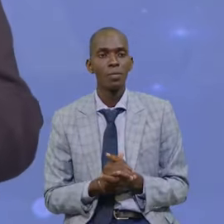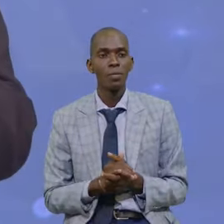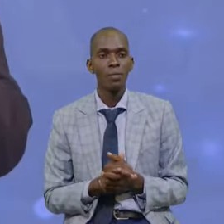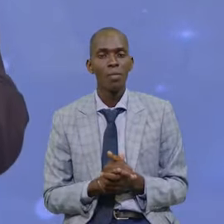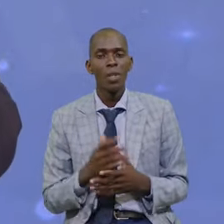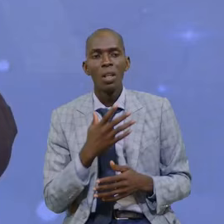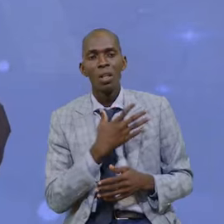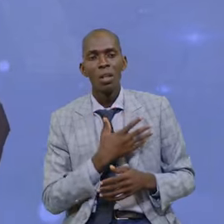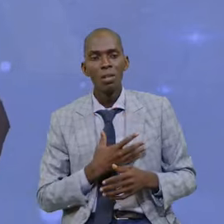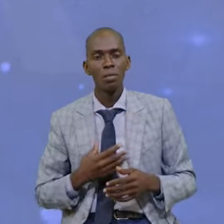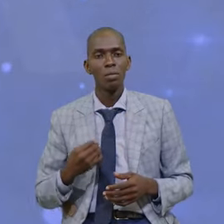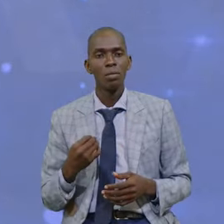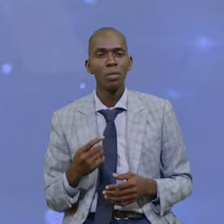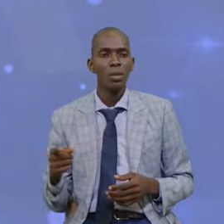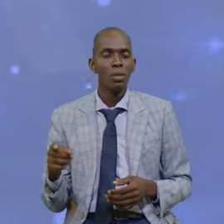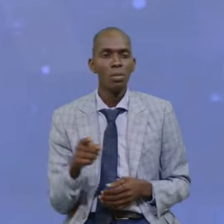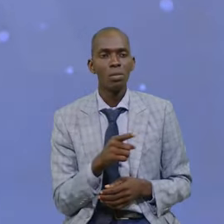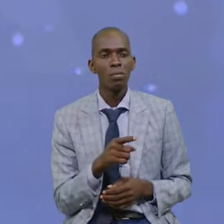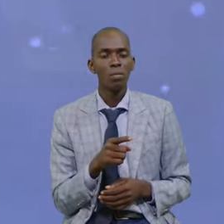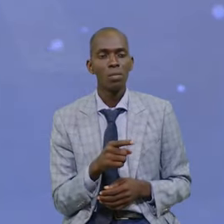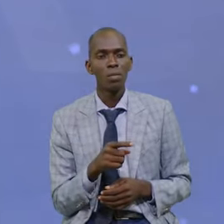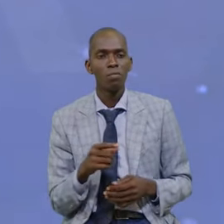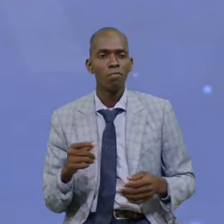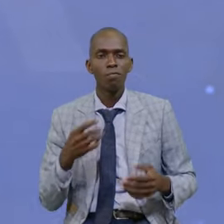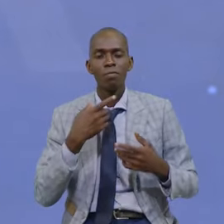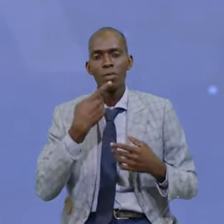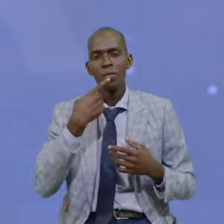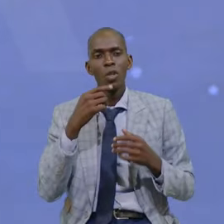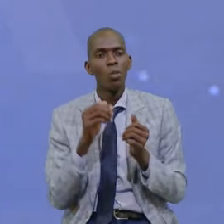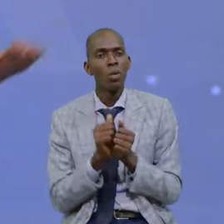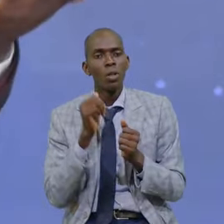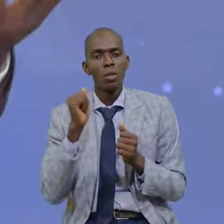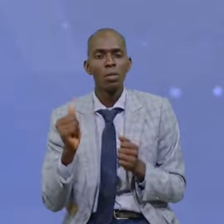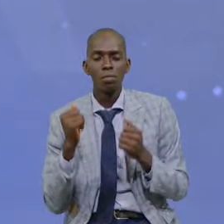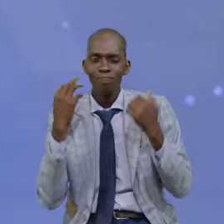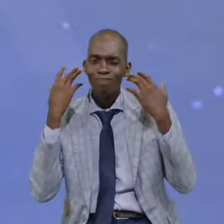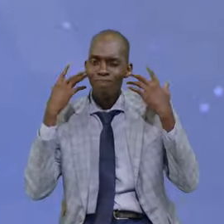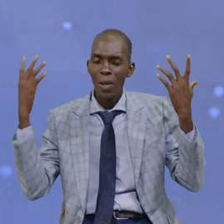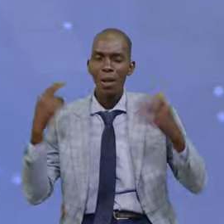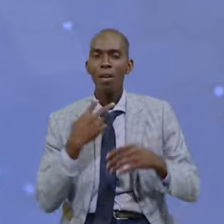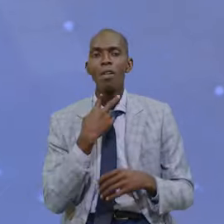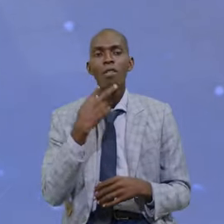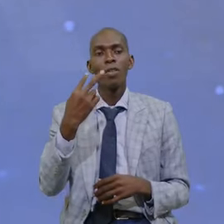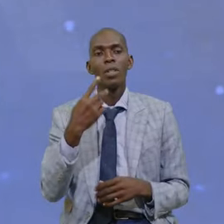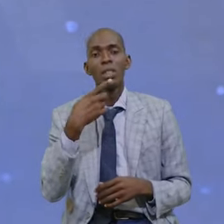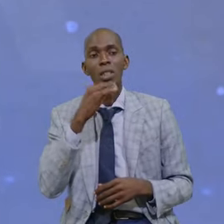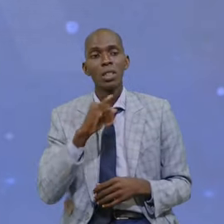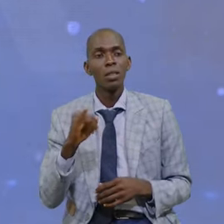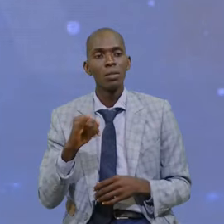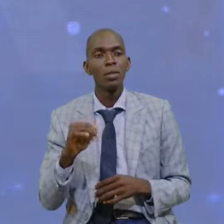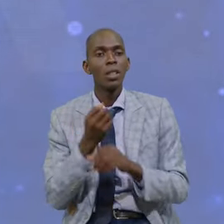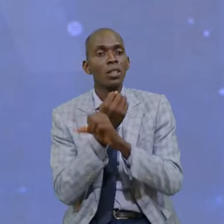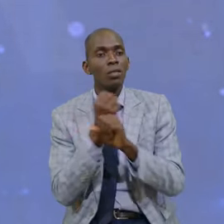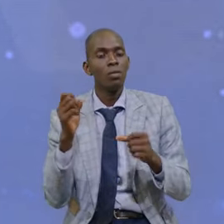it says, and cried with a loud voice, saying, salvation to